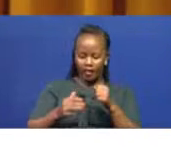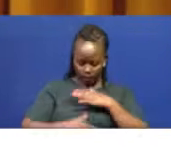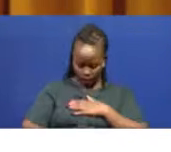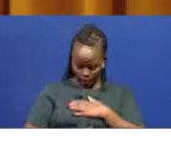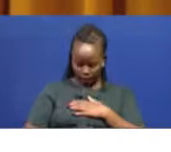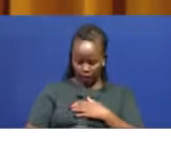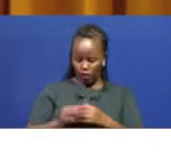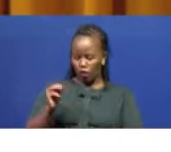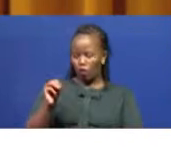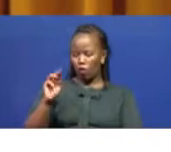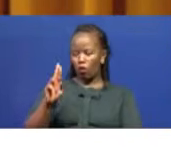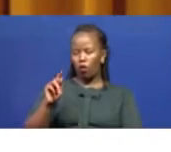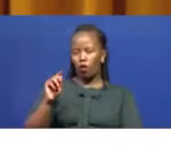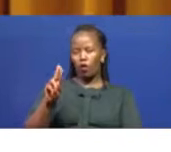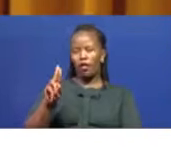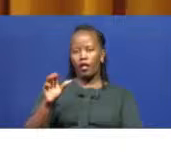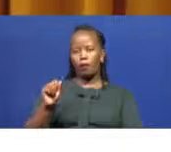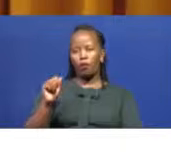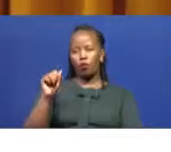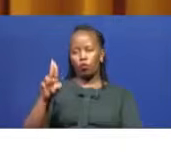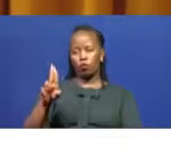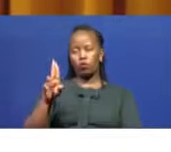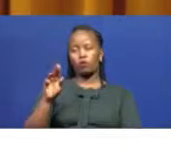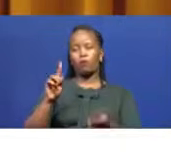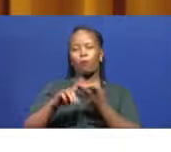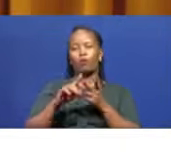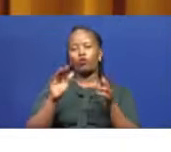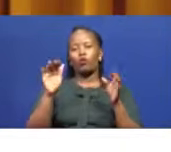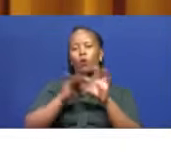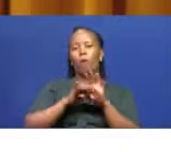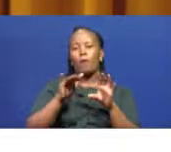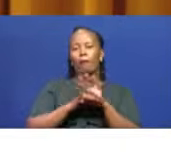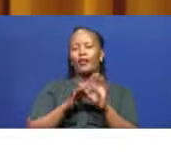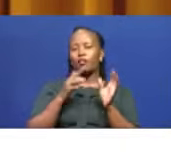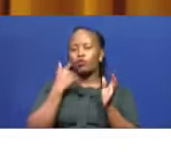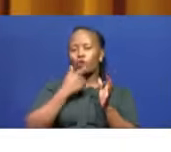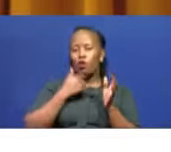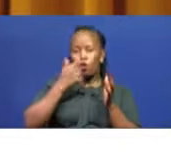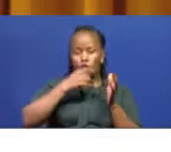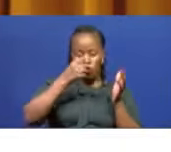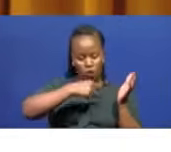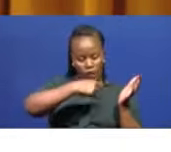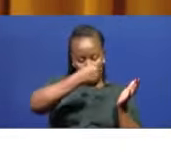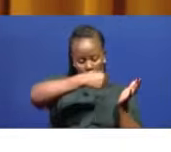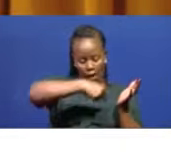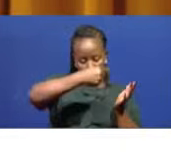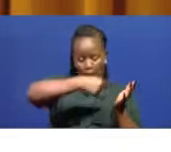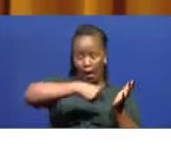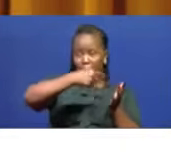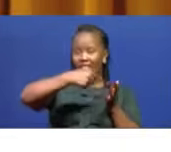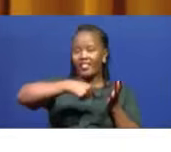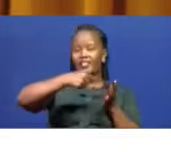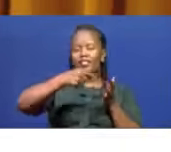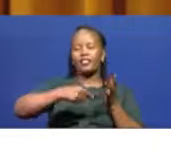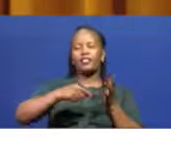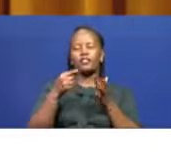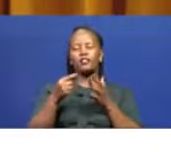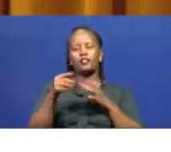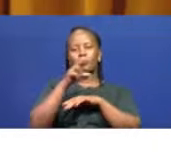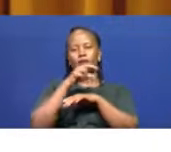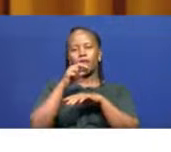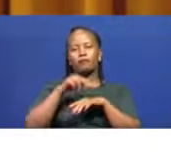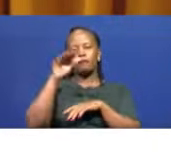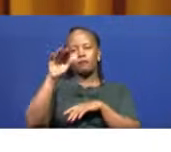Ekomas Mwengi and by the members who appended their signatures prior to moving the impeachment motion in the National